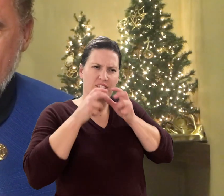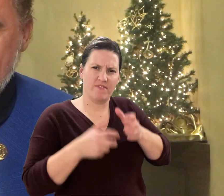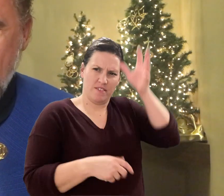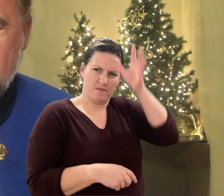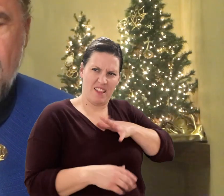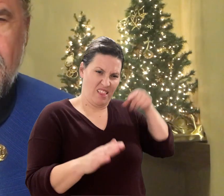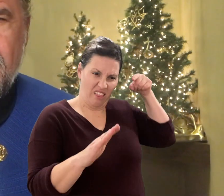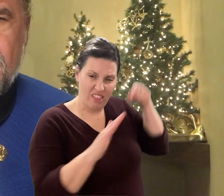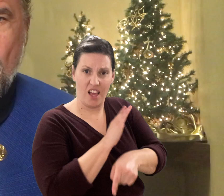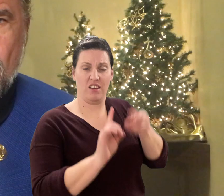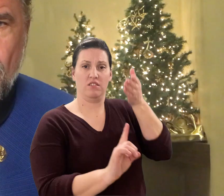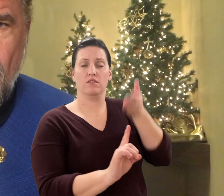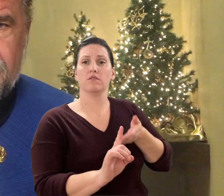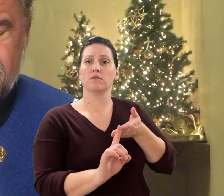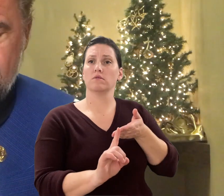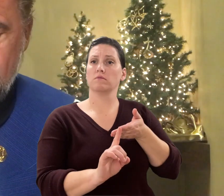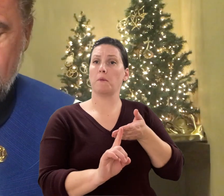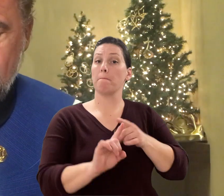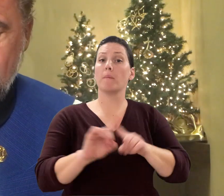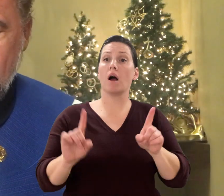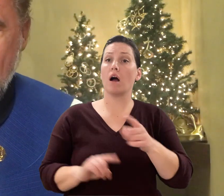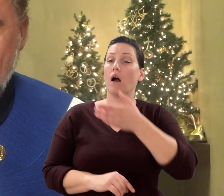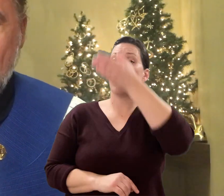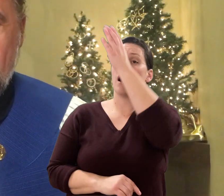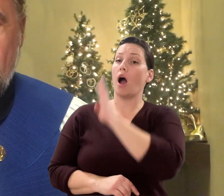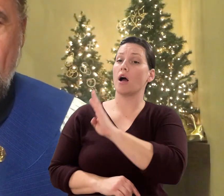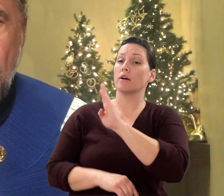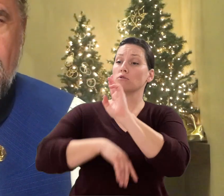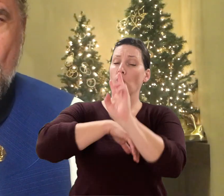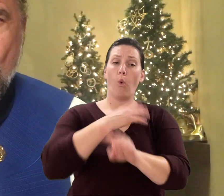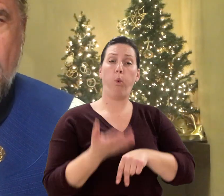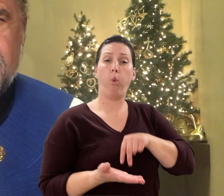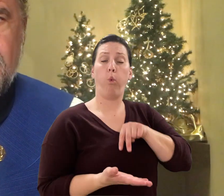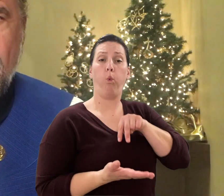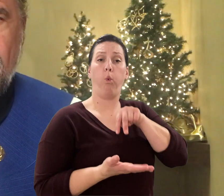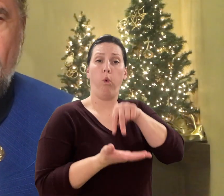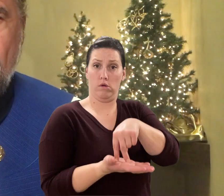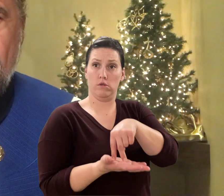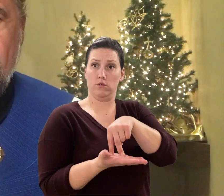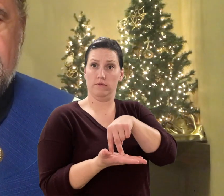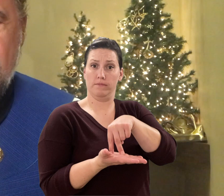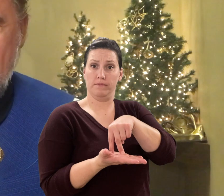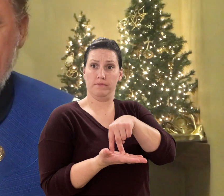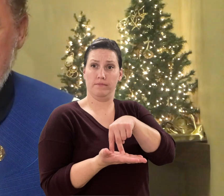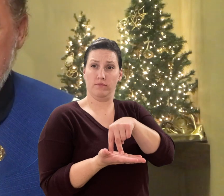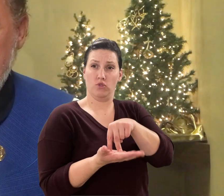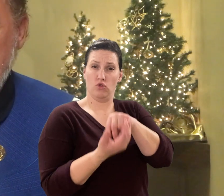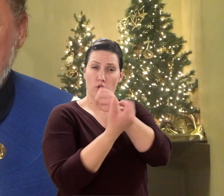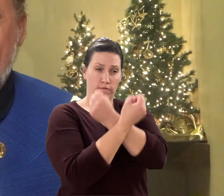death by nailing him to a cross. But God raised him from the